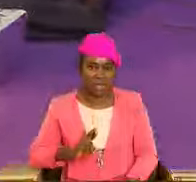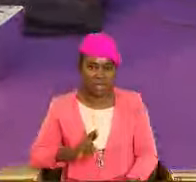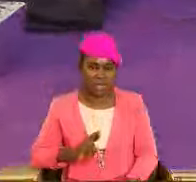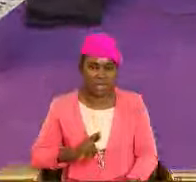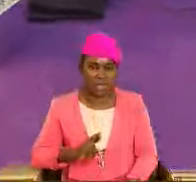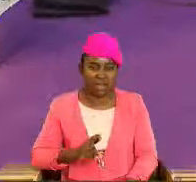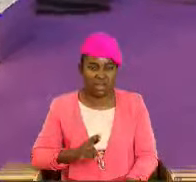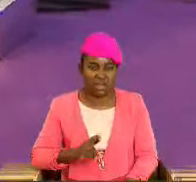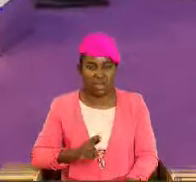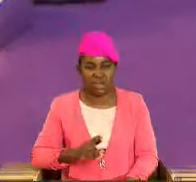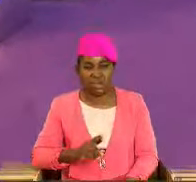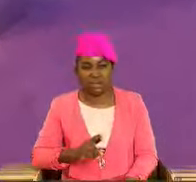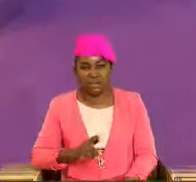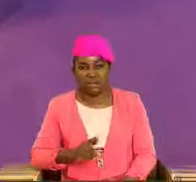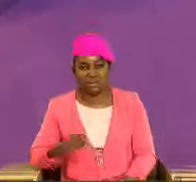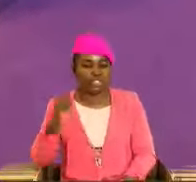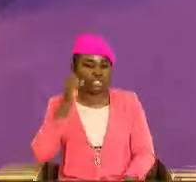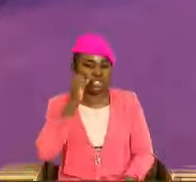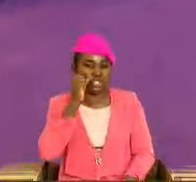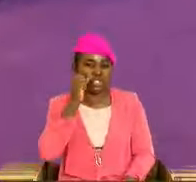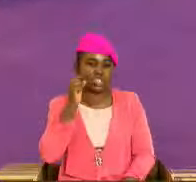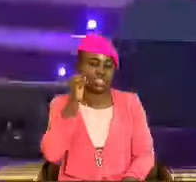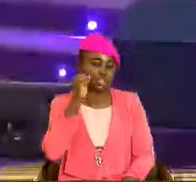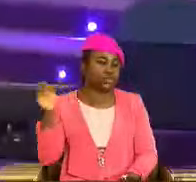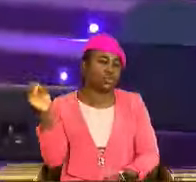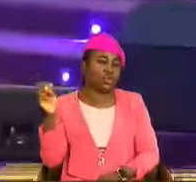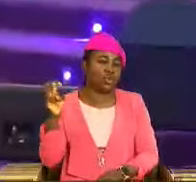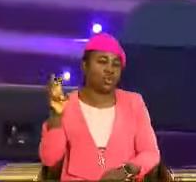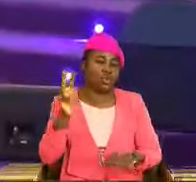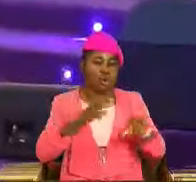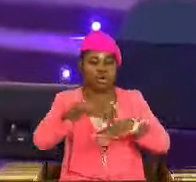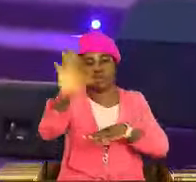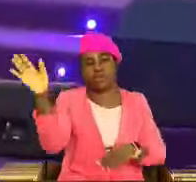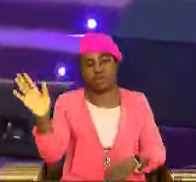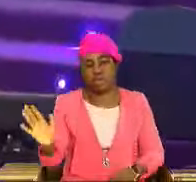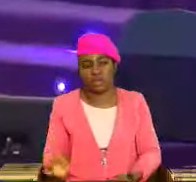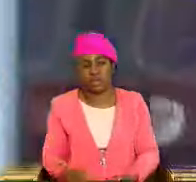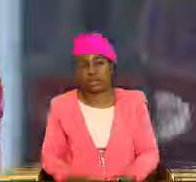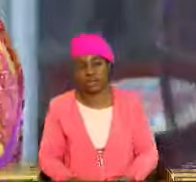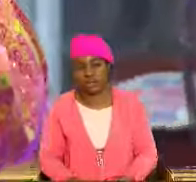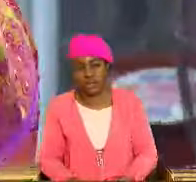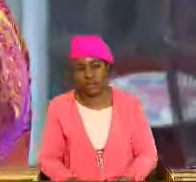woman a just take my clothes inside